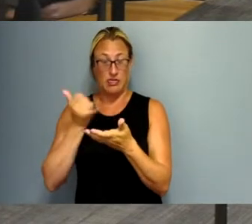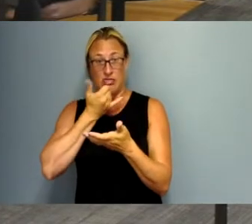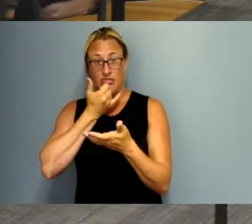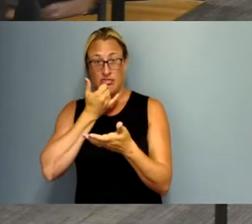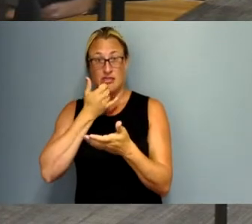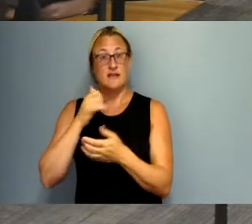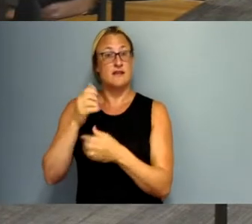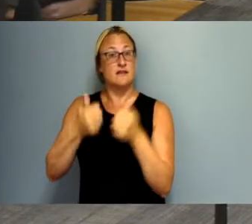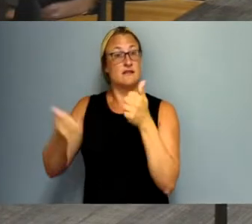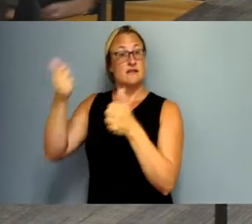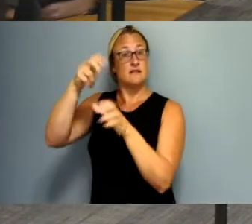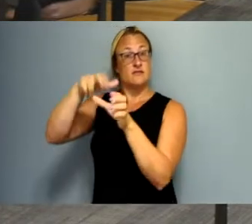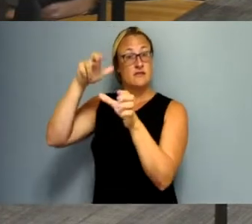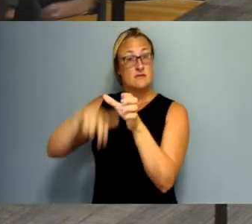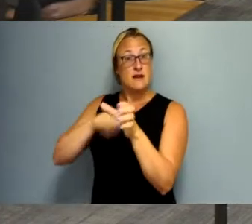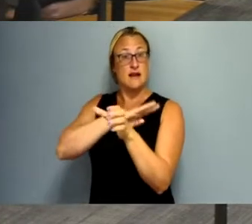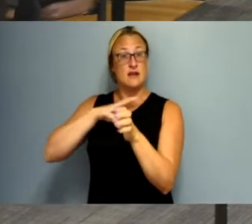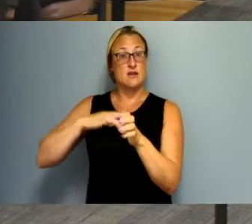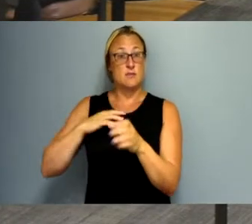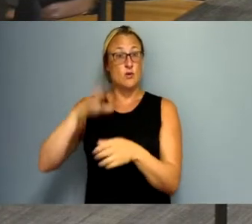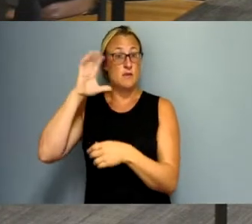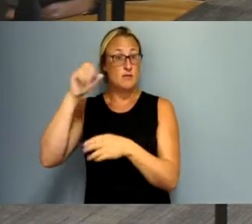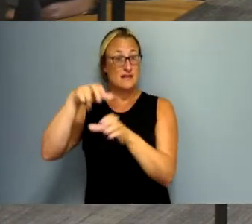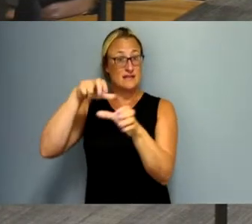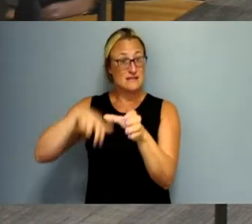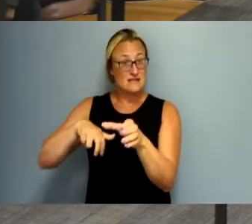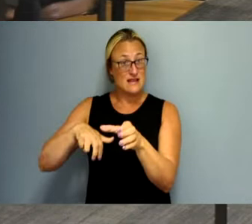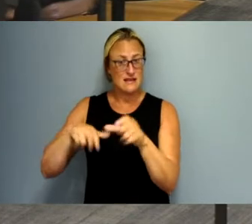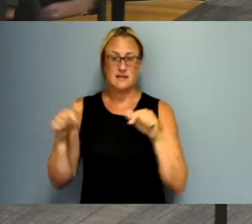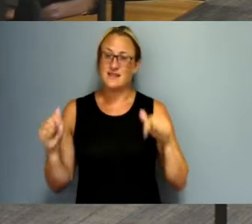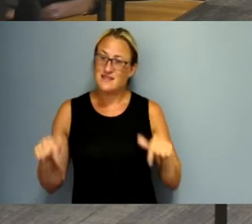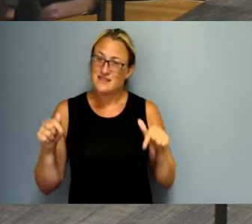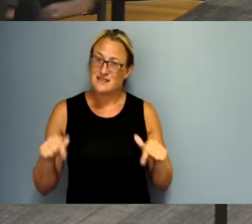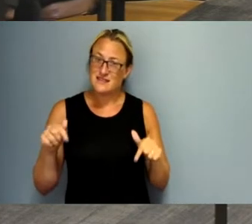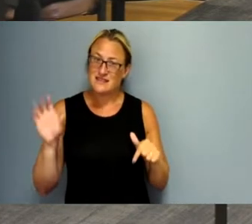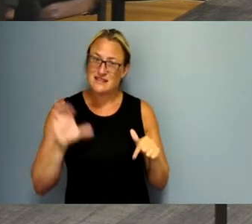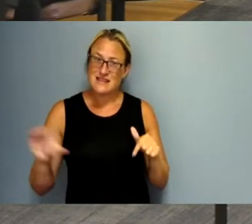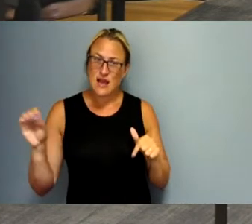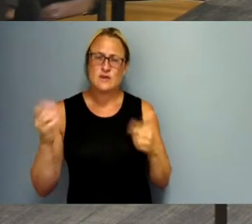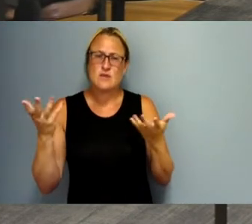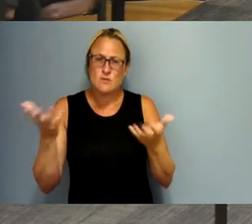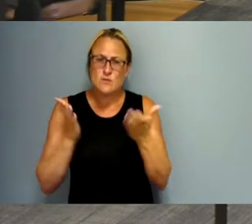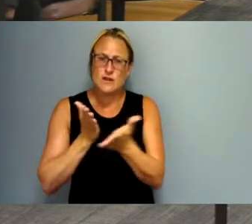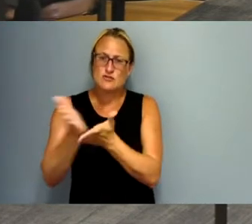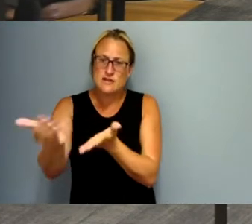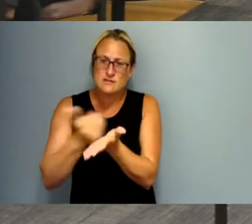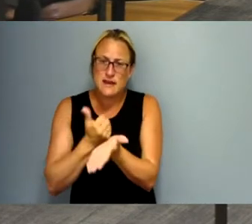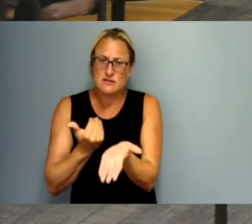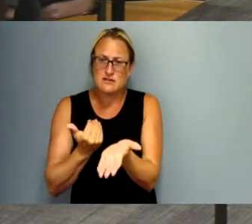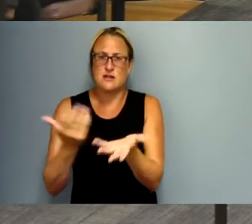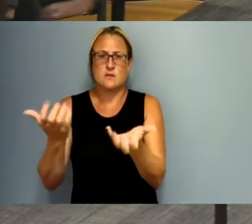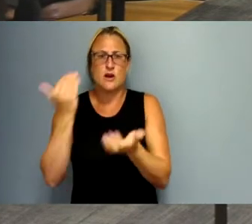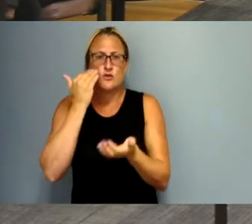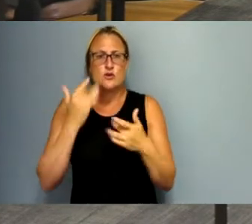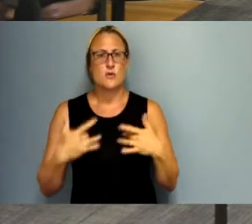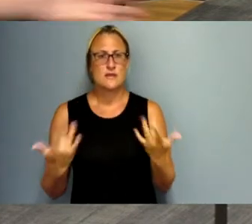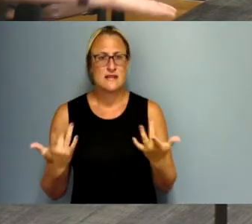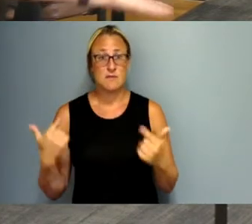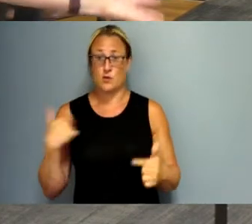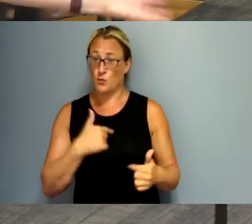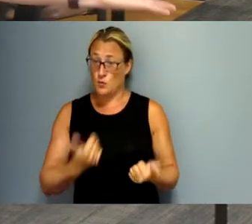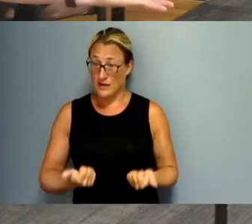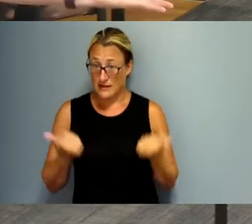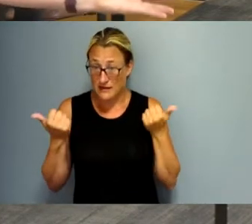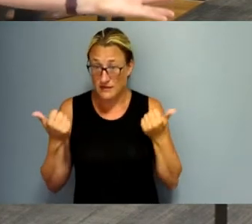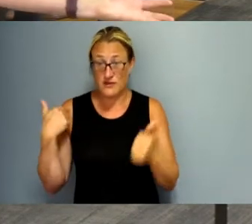resigned. We want transparency in this county. Citizens have a right to know what's going on. We live here. We pay taxes. We